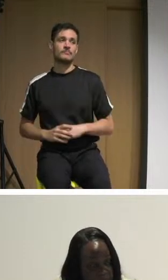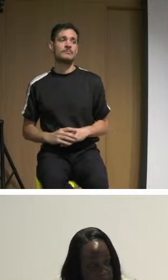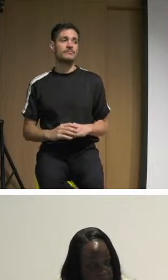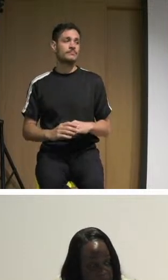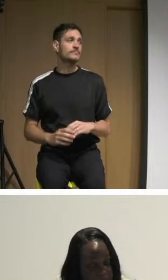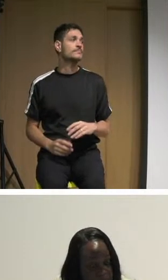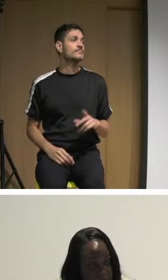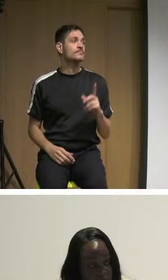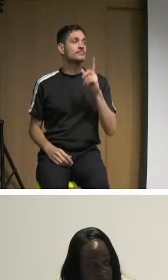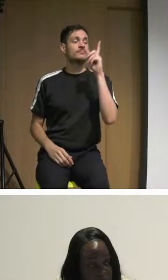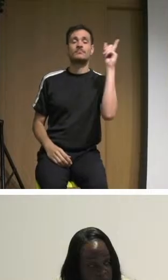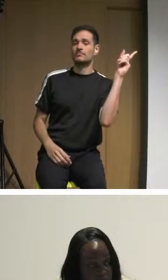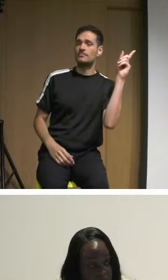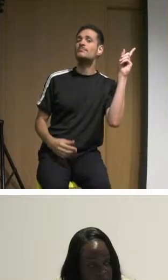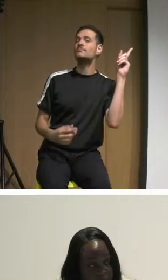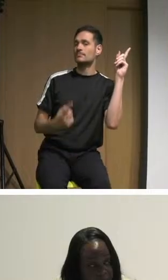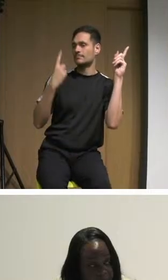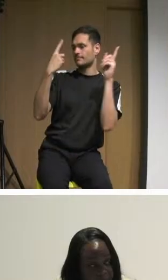is